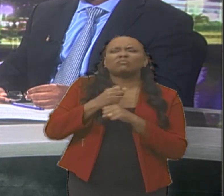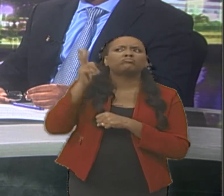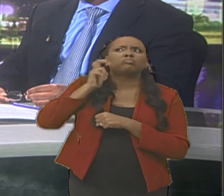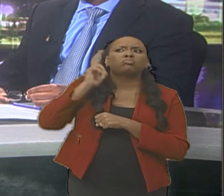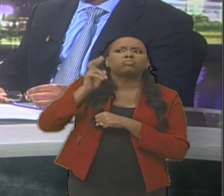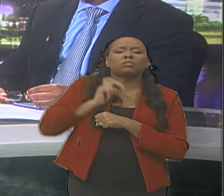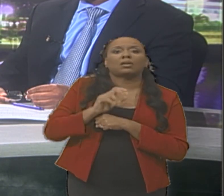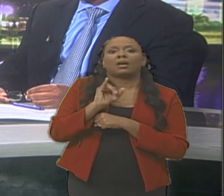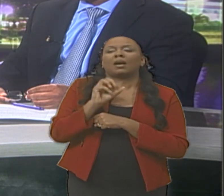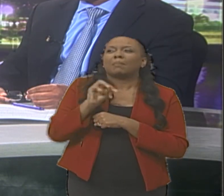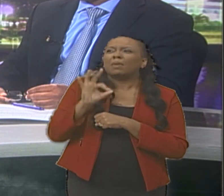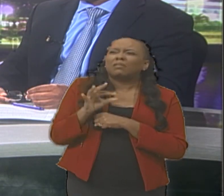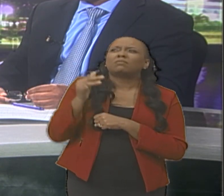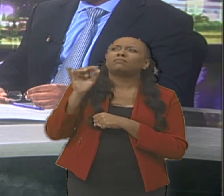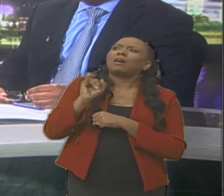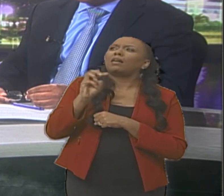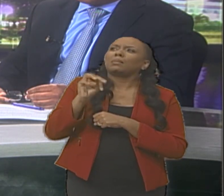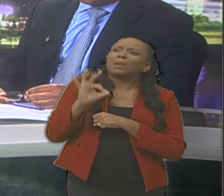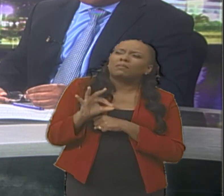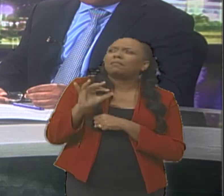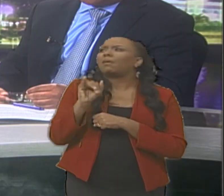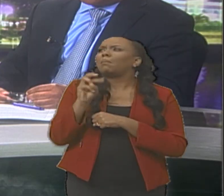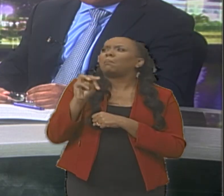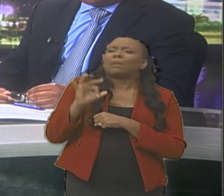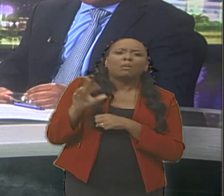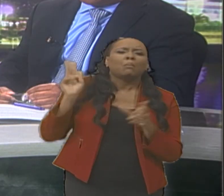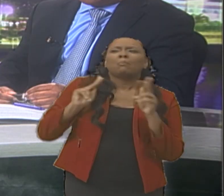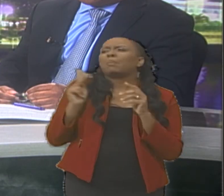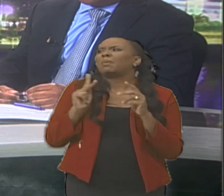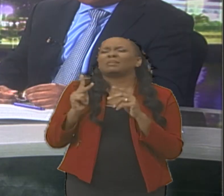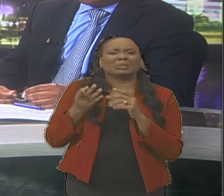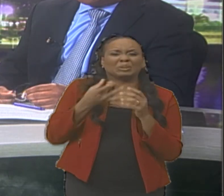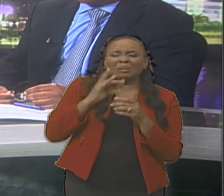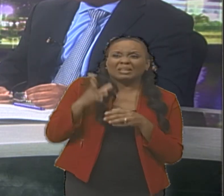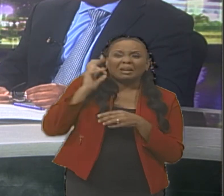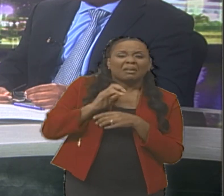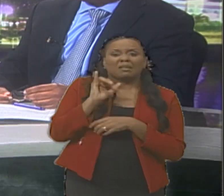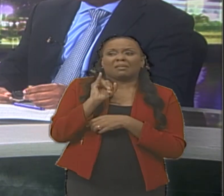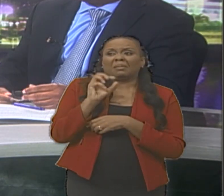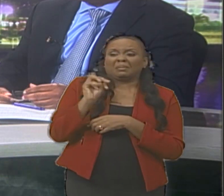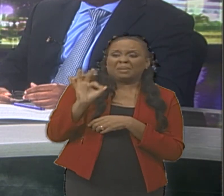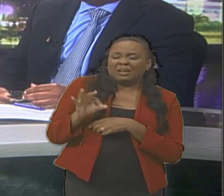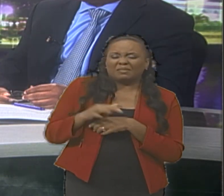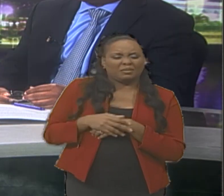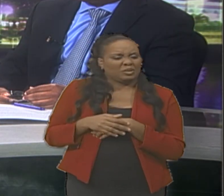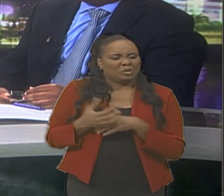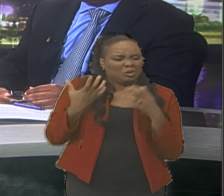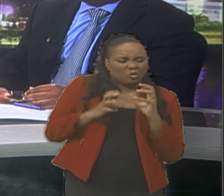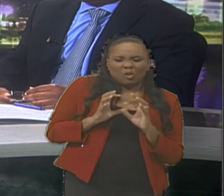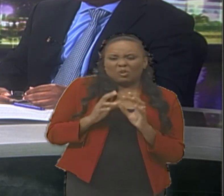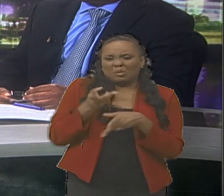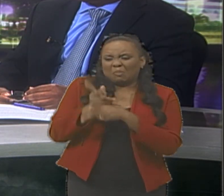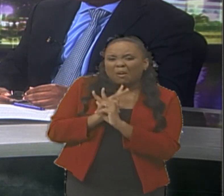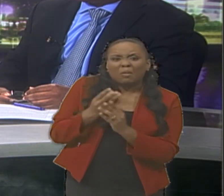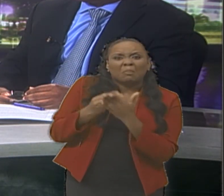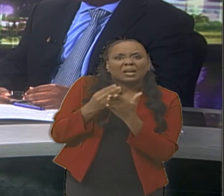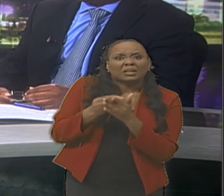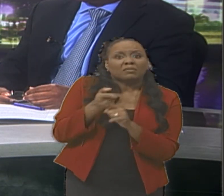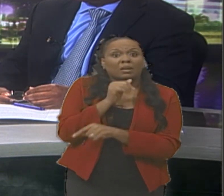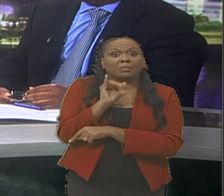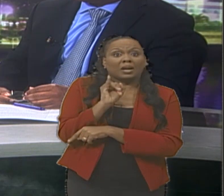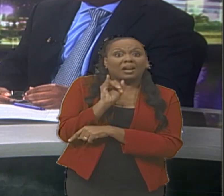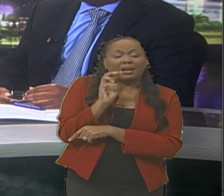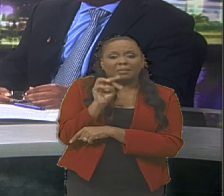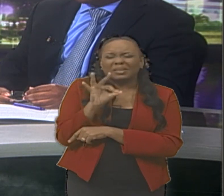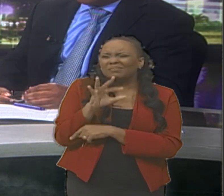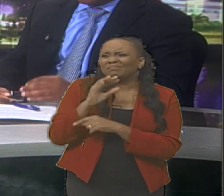with Barbadians synonymous to fear. They're afraid of it, even if they don't understand anything about it. They hear, don't go to the IMF. So Barbadians always feel